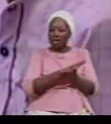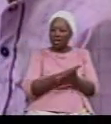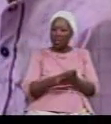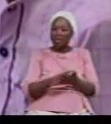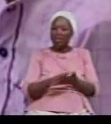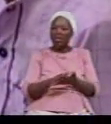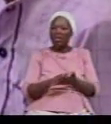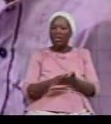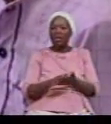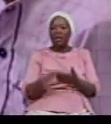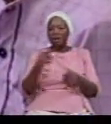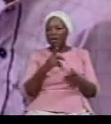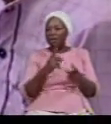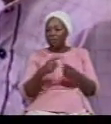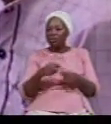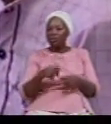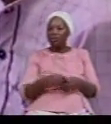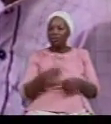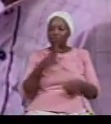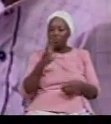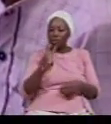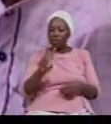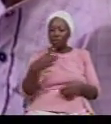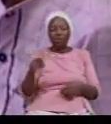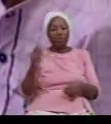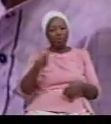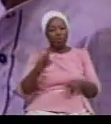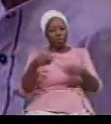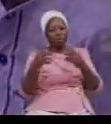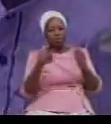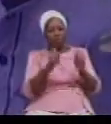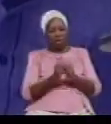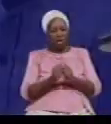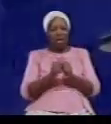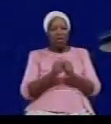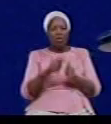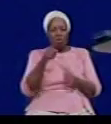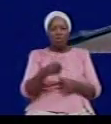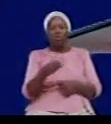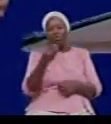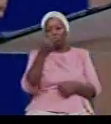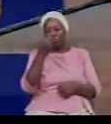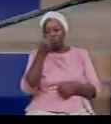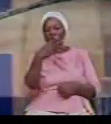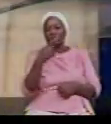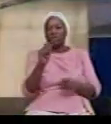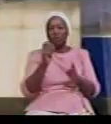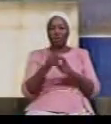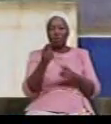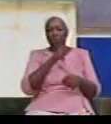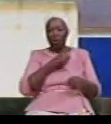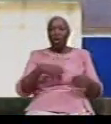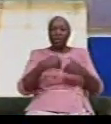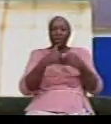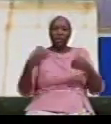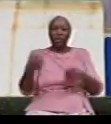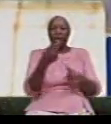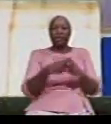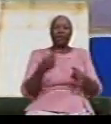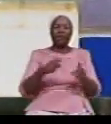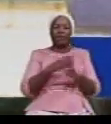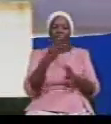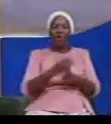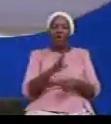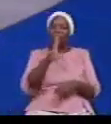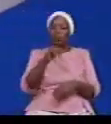go together. You chew the cord and you patch the hoof. It says, be ye not unequally yoked